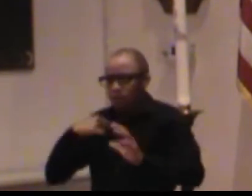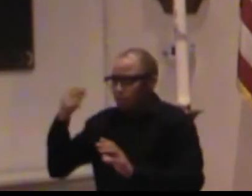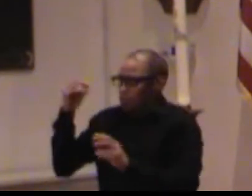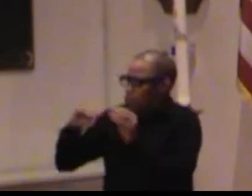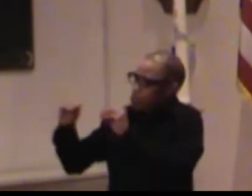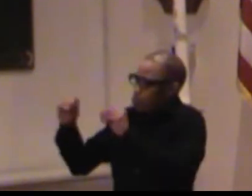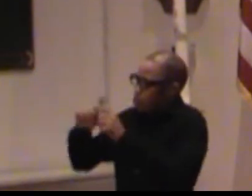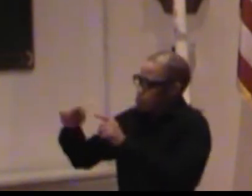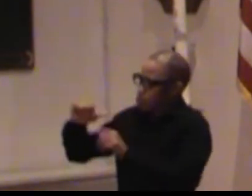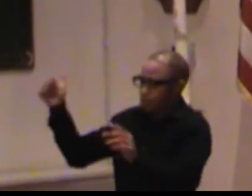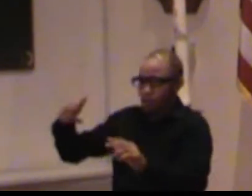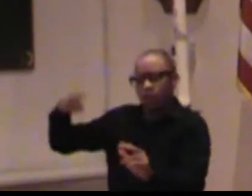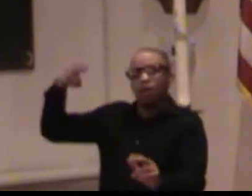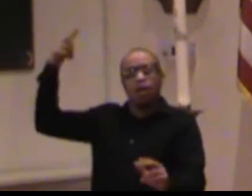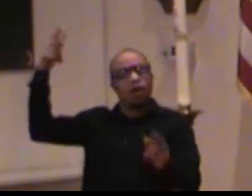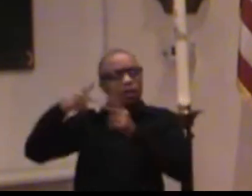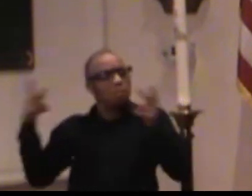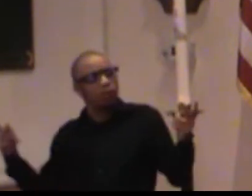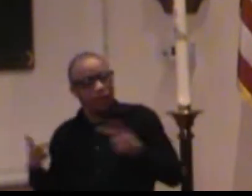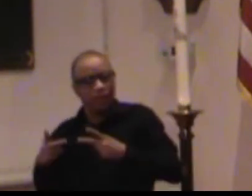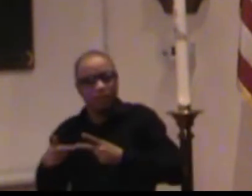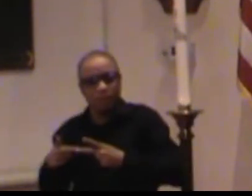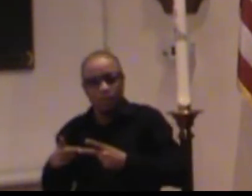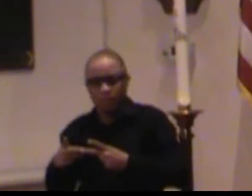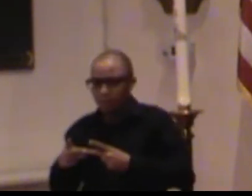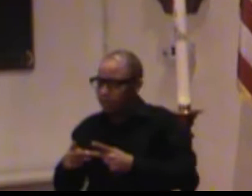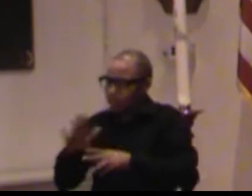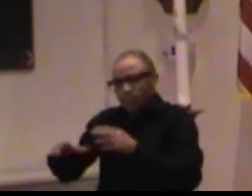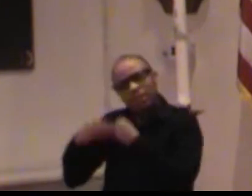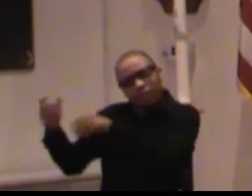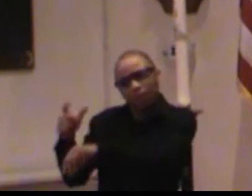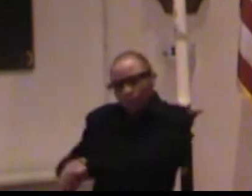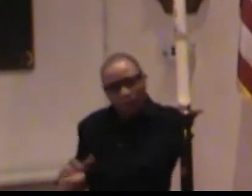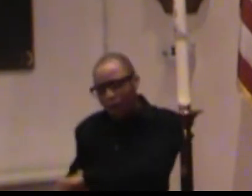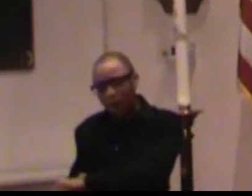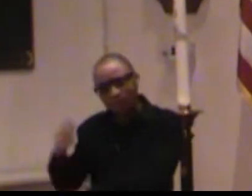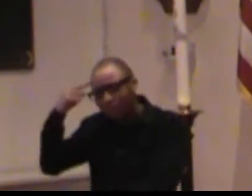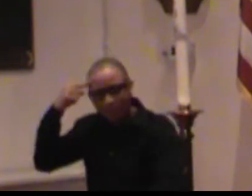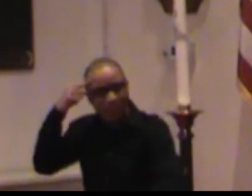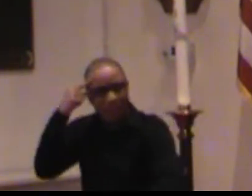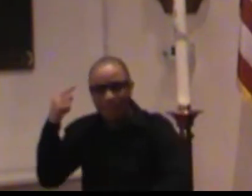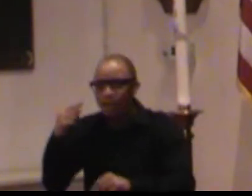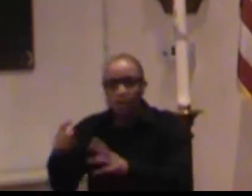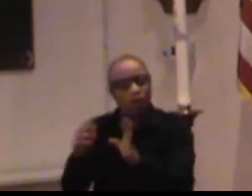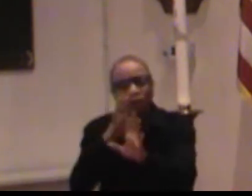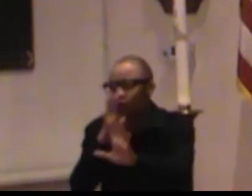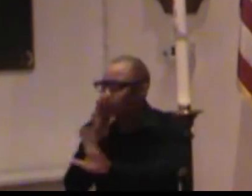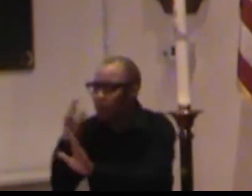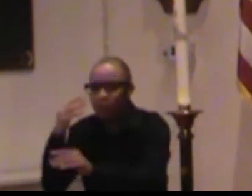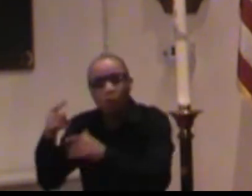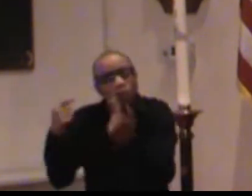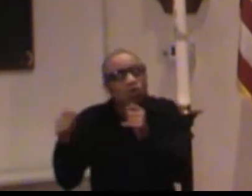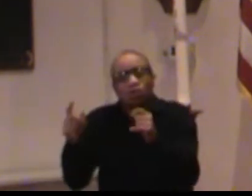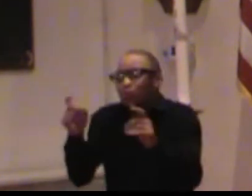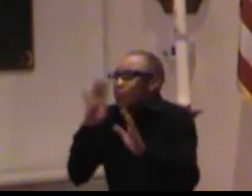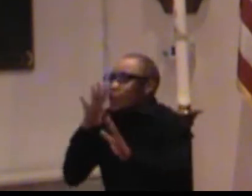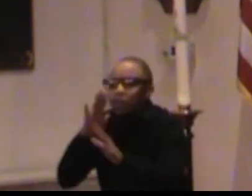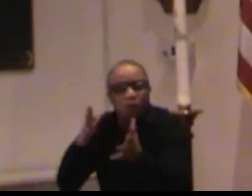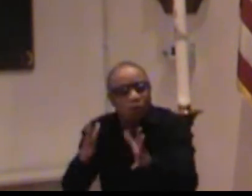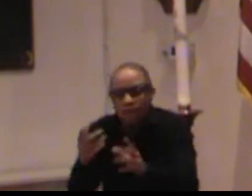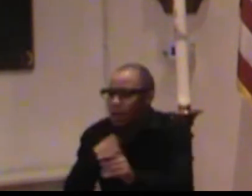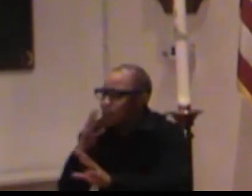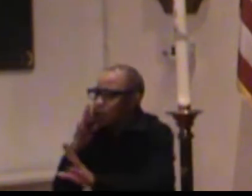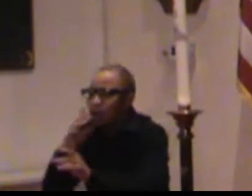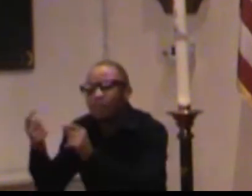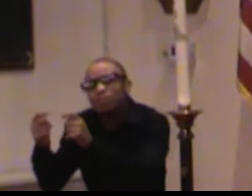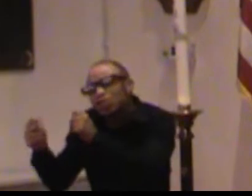It moves you to a higher place. It doesn't give you time to think and negotiate. Y'all know how we always need to